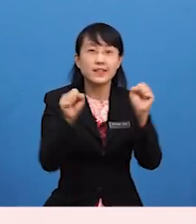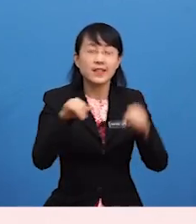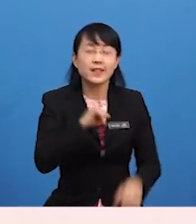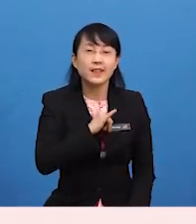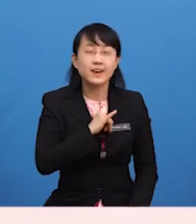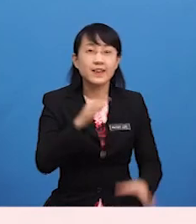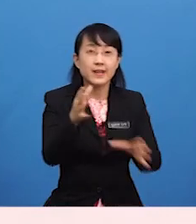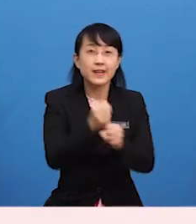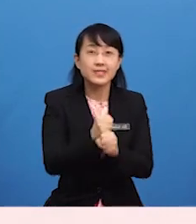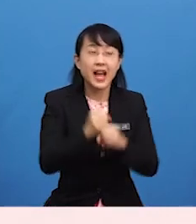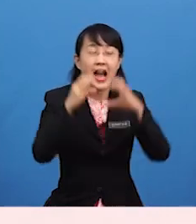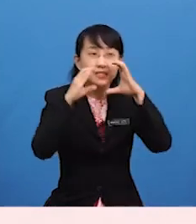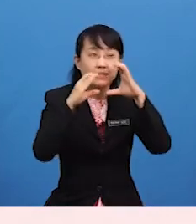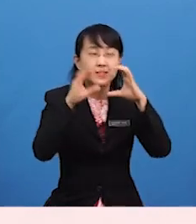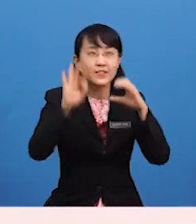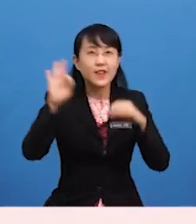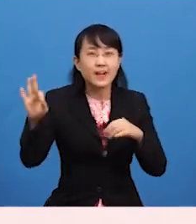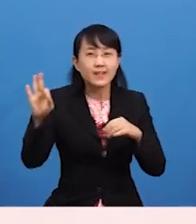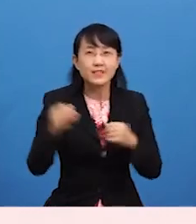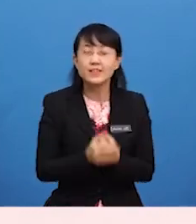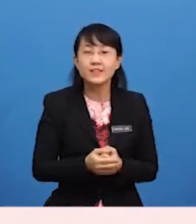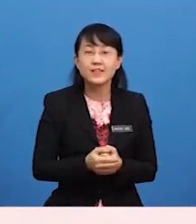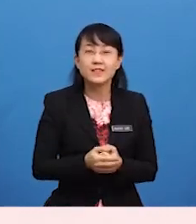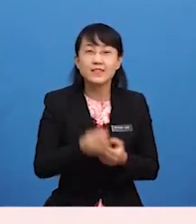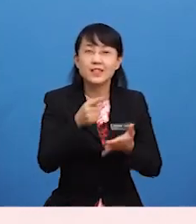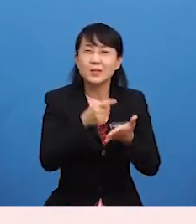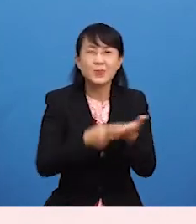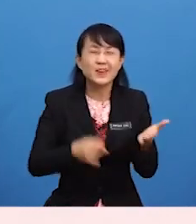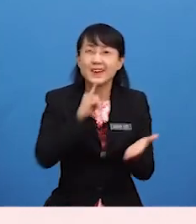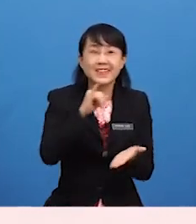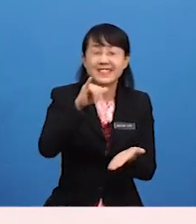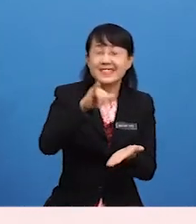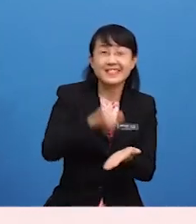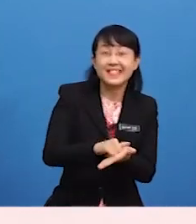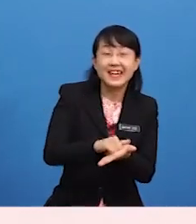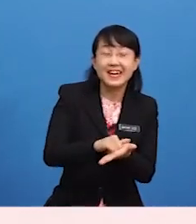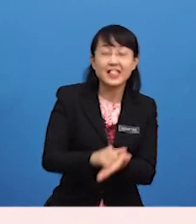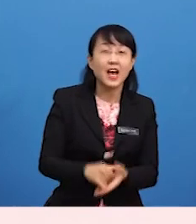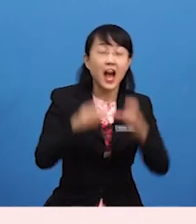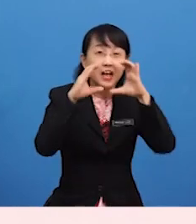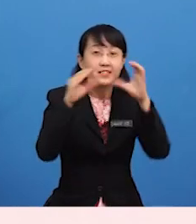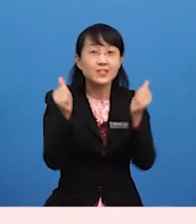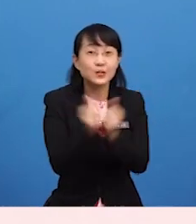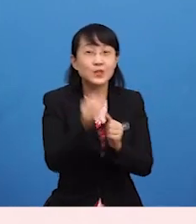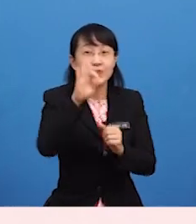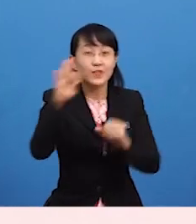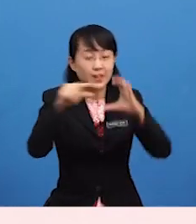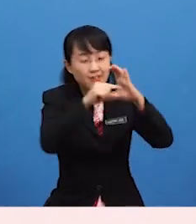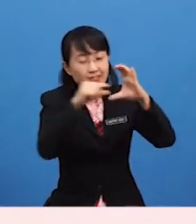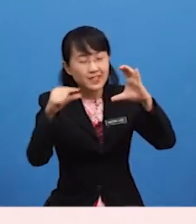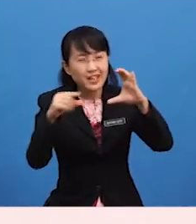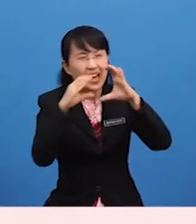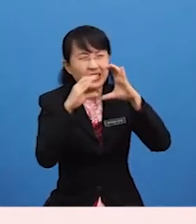burger fries? Burger fries? What even is that? Burgers with french fries as a patty?